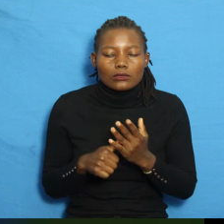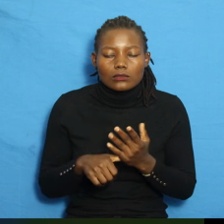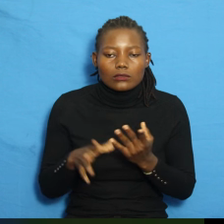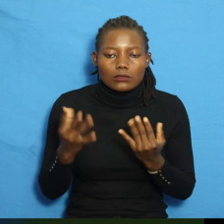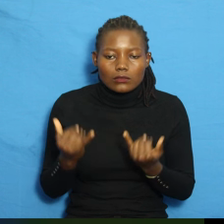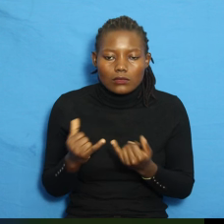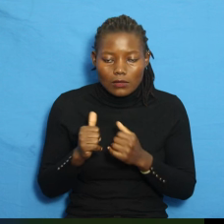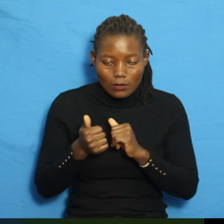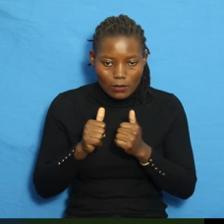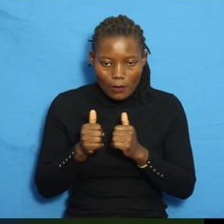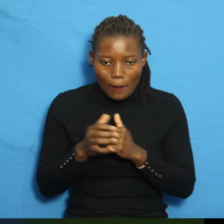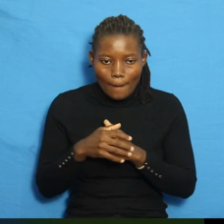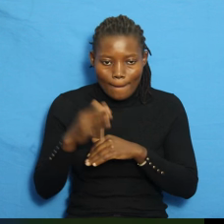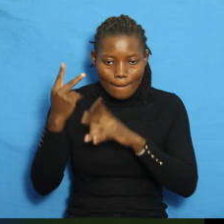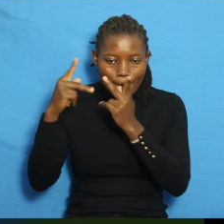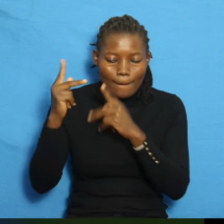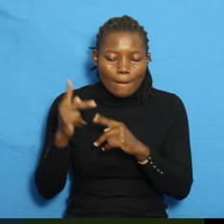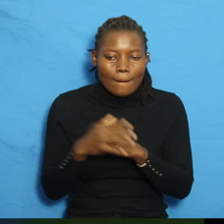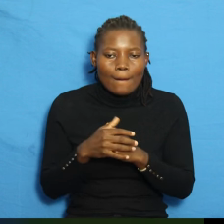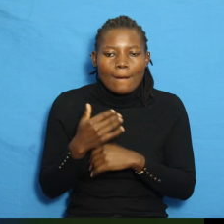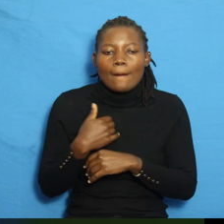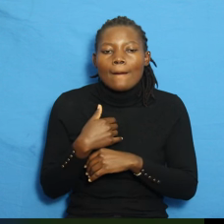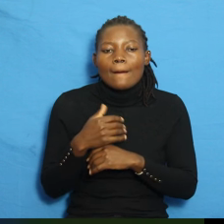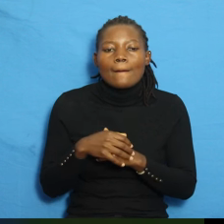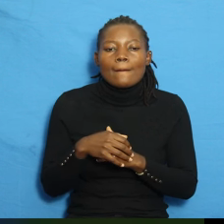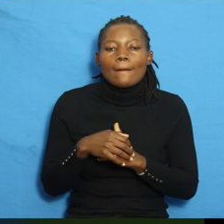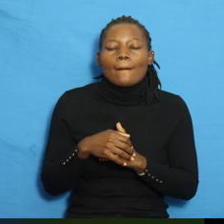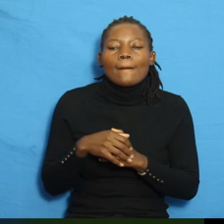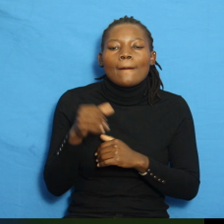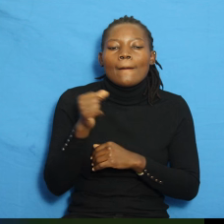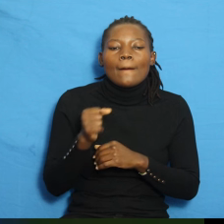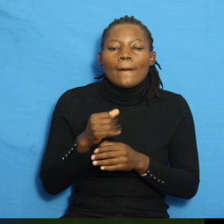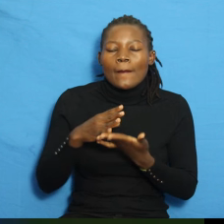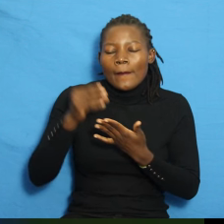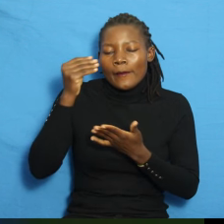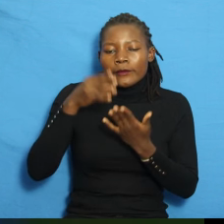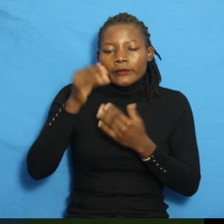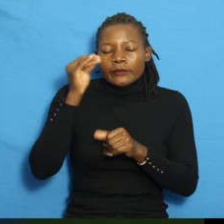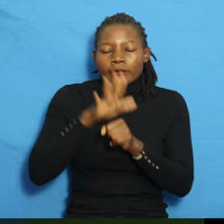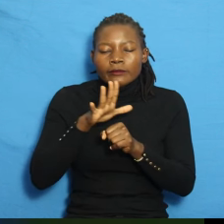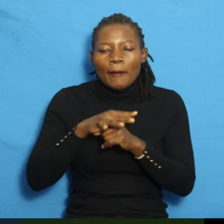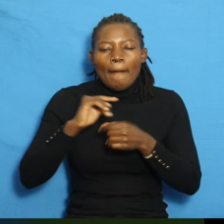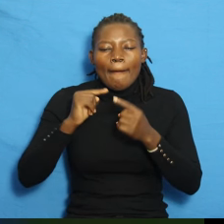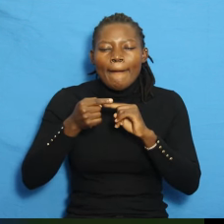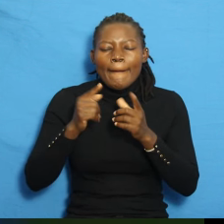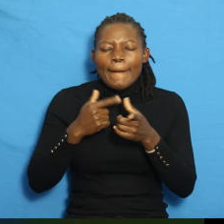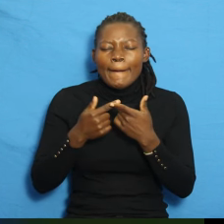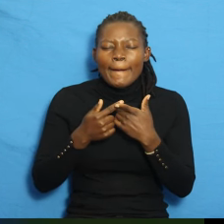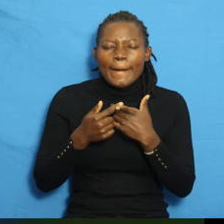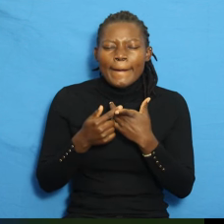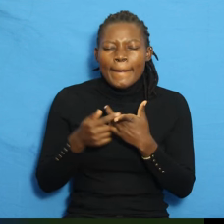So, sports medicine professionals have traditionally studied a lot of injury data to try and determine the